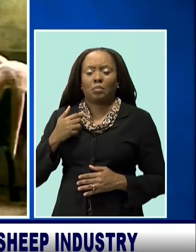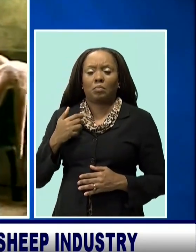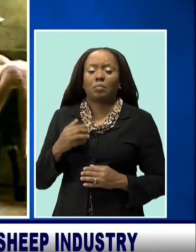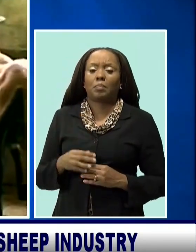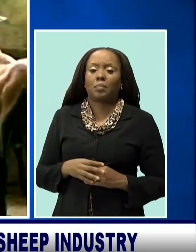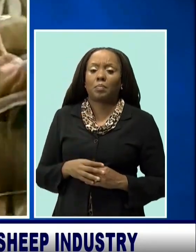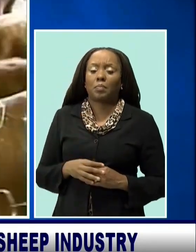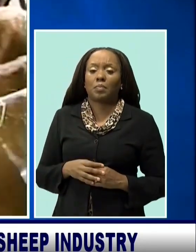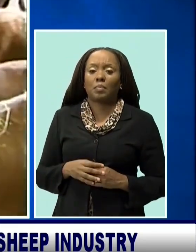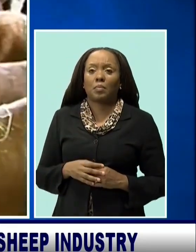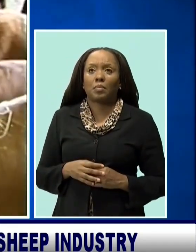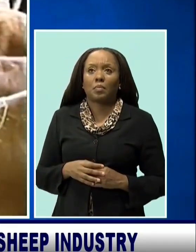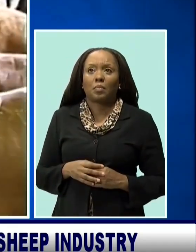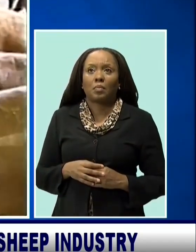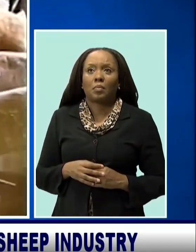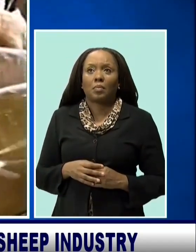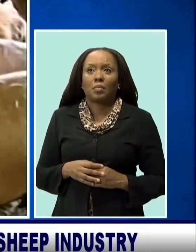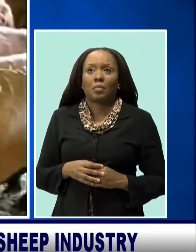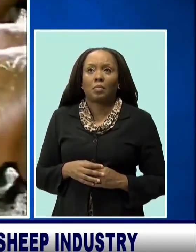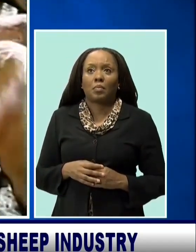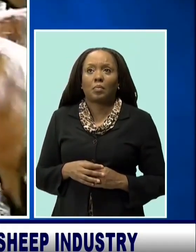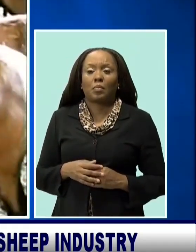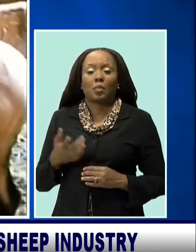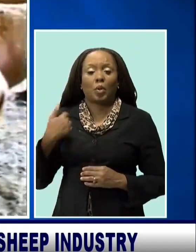of meat from sheep,